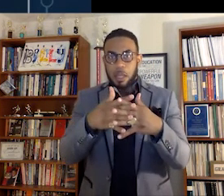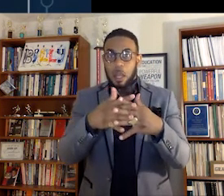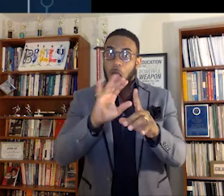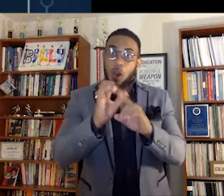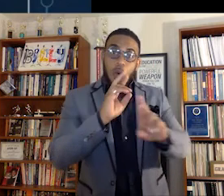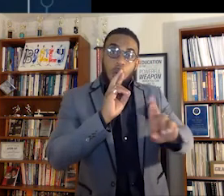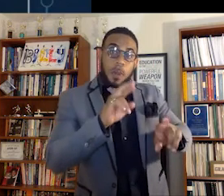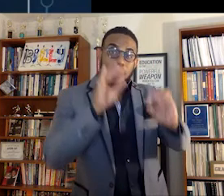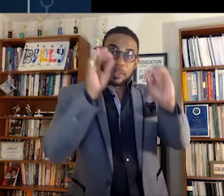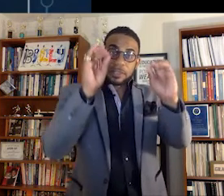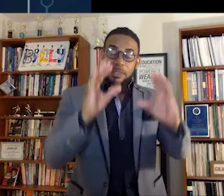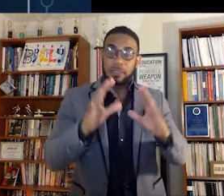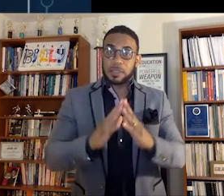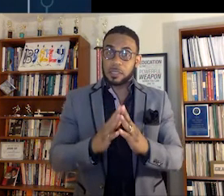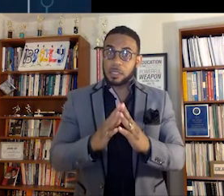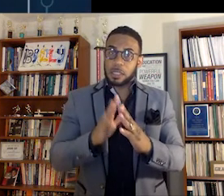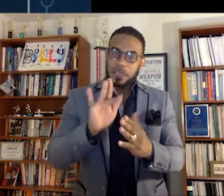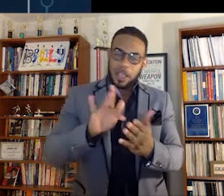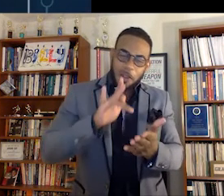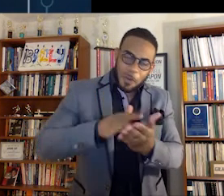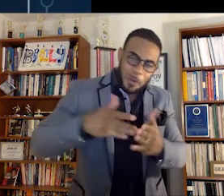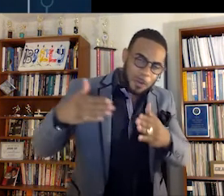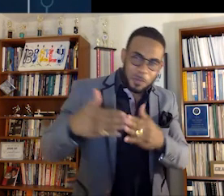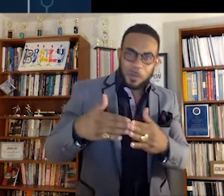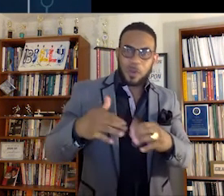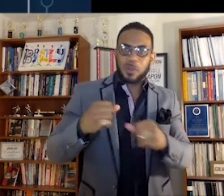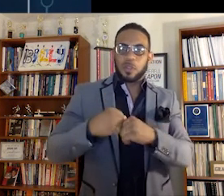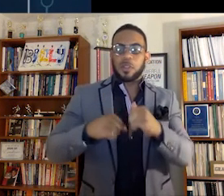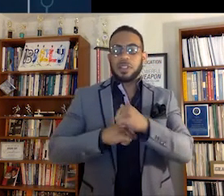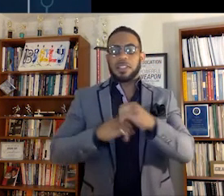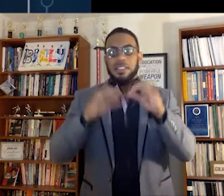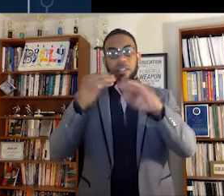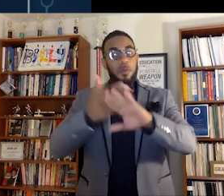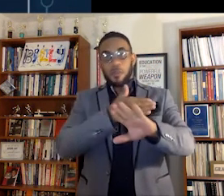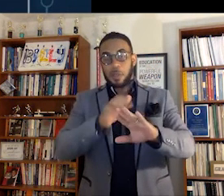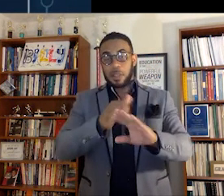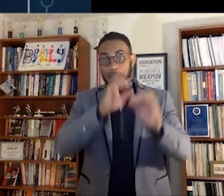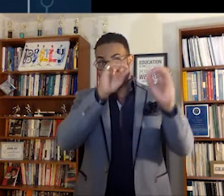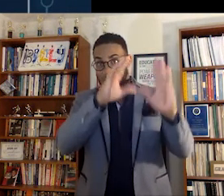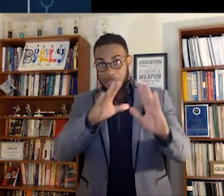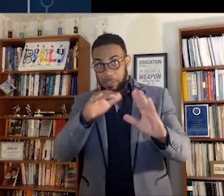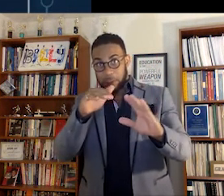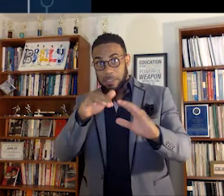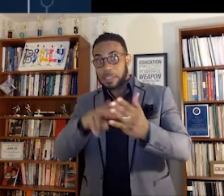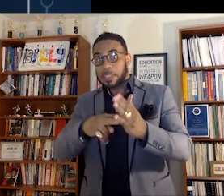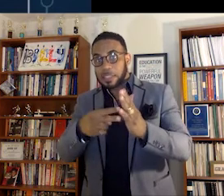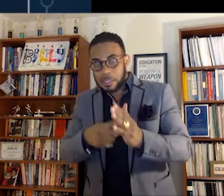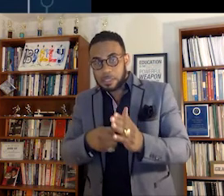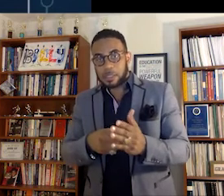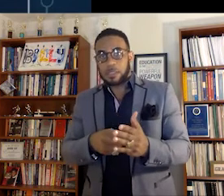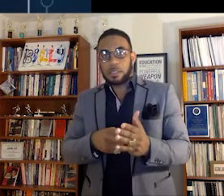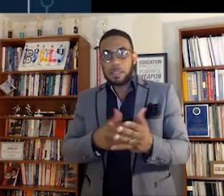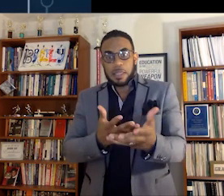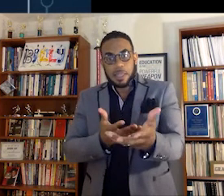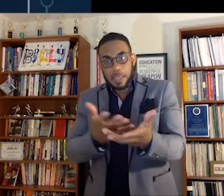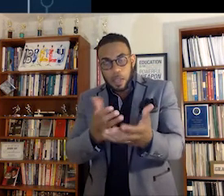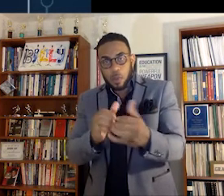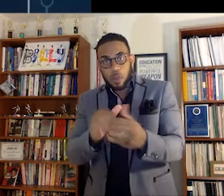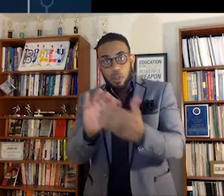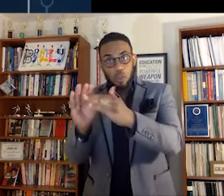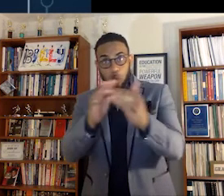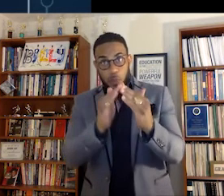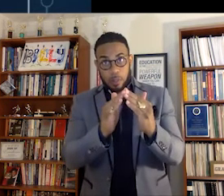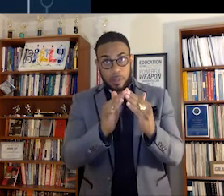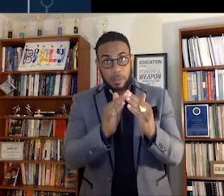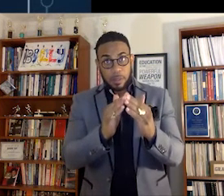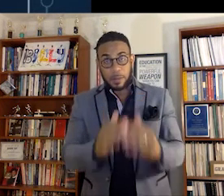culturally responsive teaching was the cornerstone of teaching before then. So teachers intentionally engaged with the